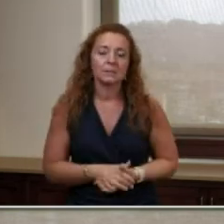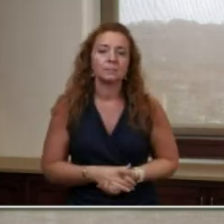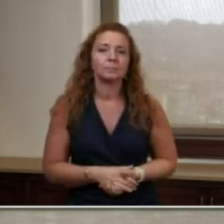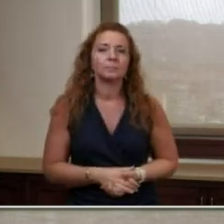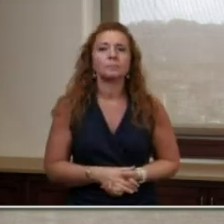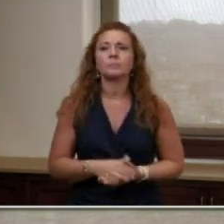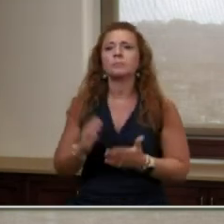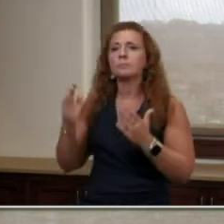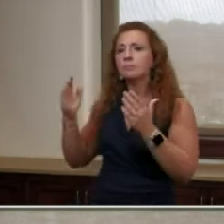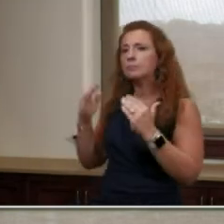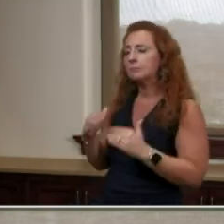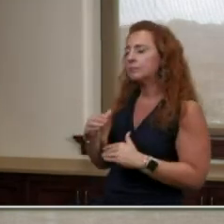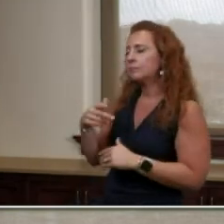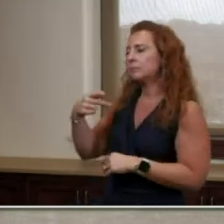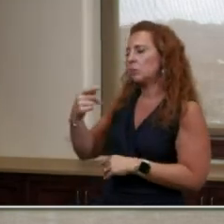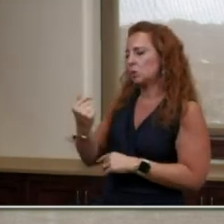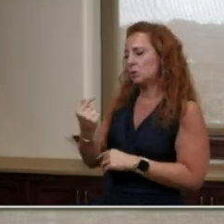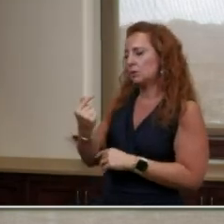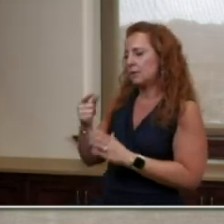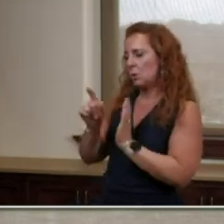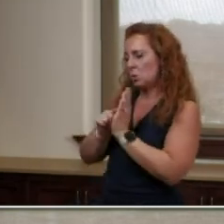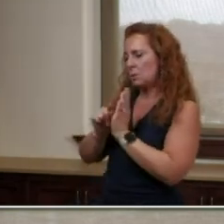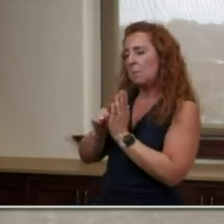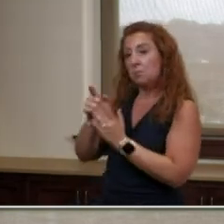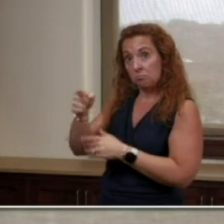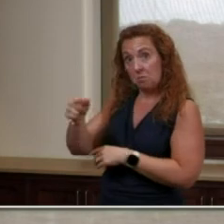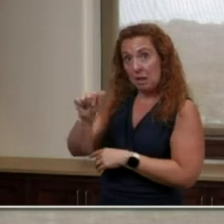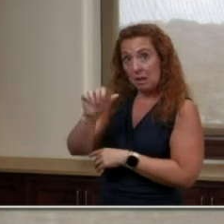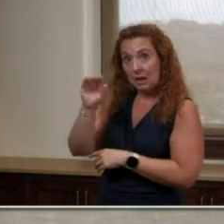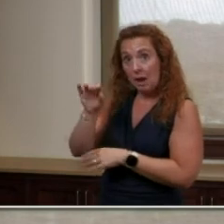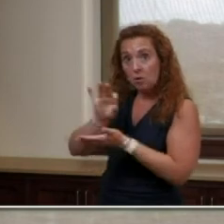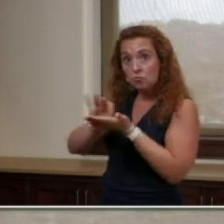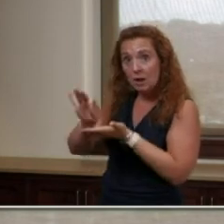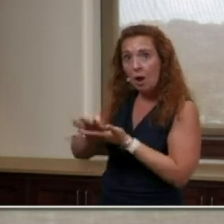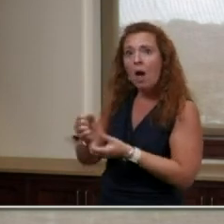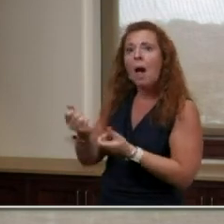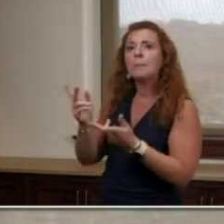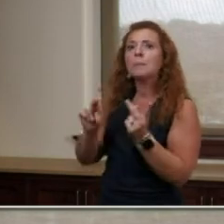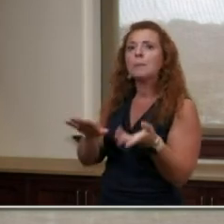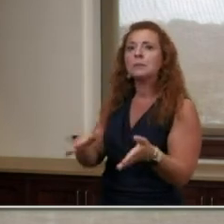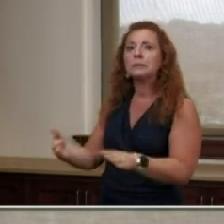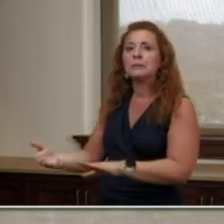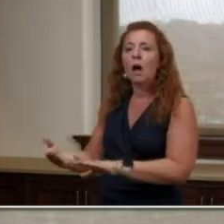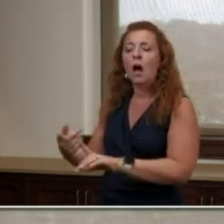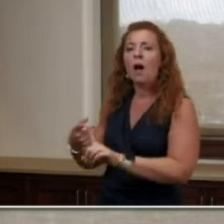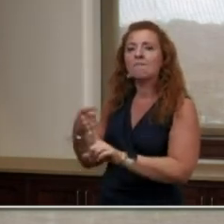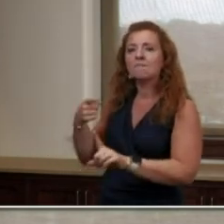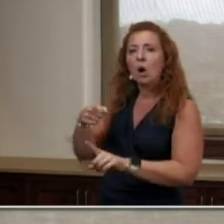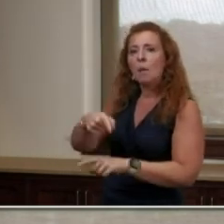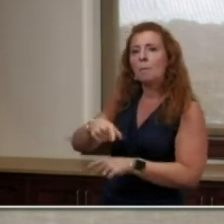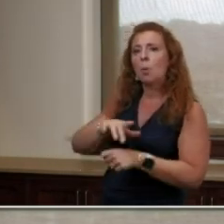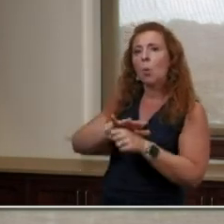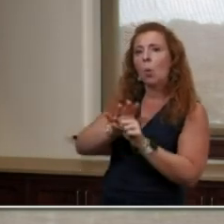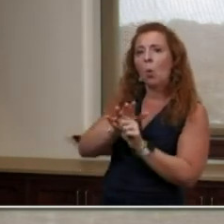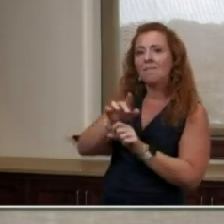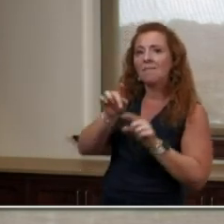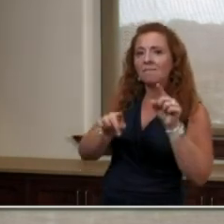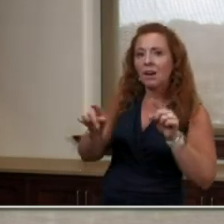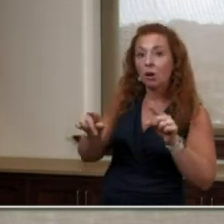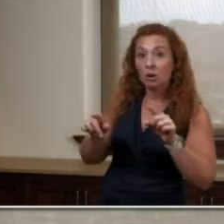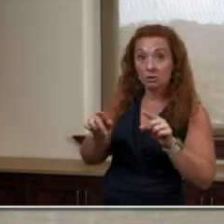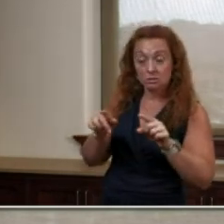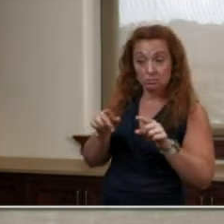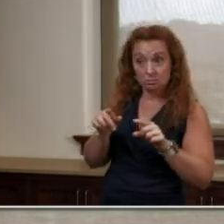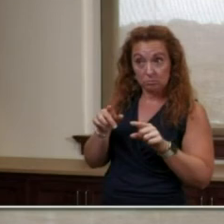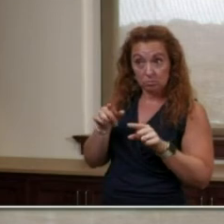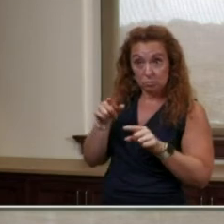next question is from the Post-Gazette. Does the county keep track of how many deaths are related to the variant? And if not, is that something that they may